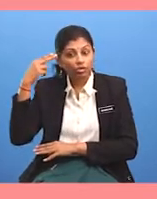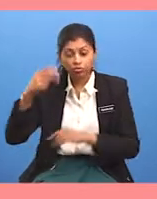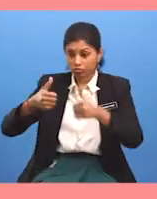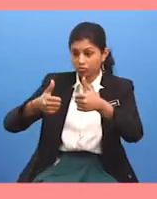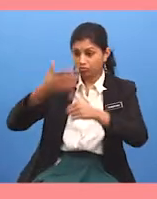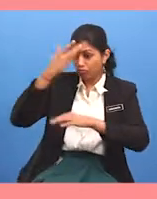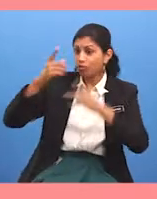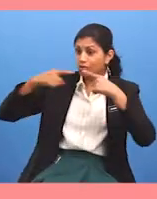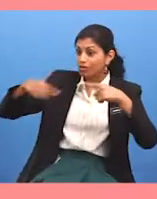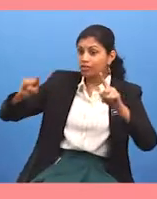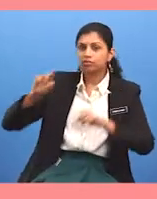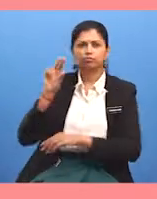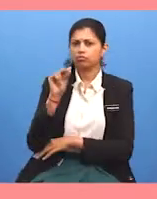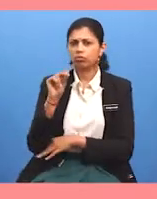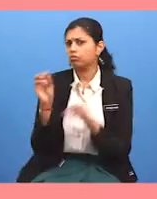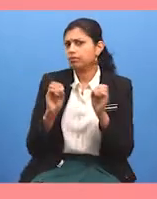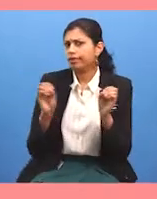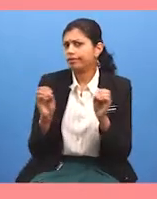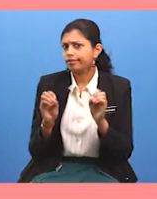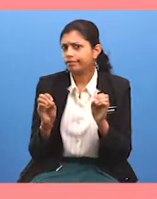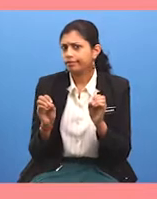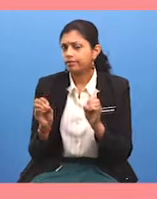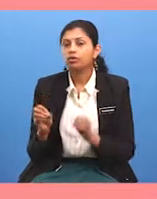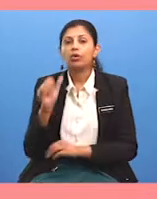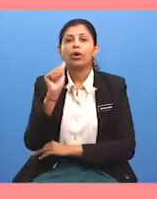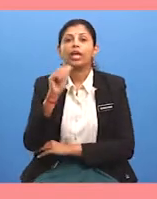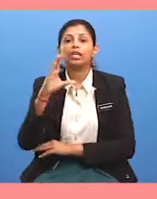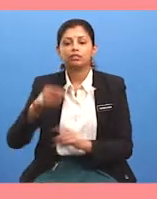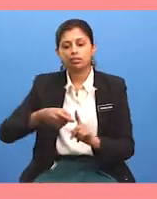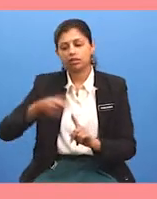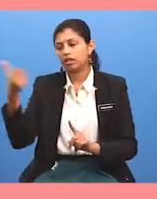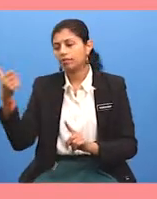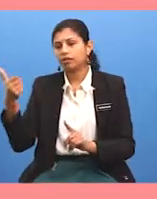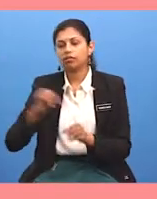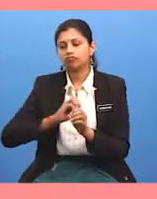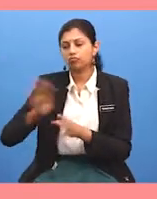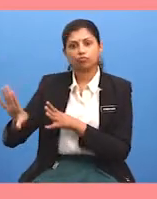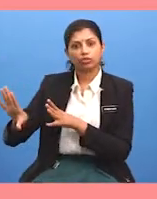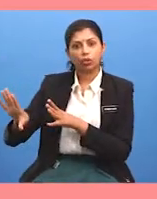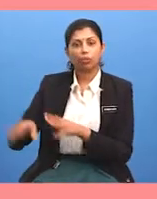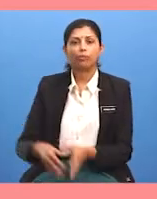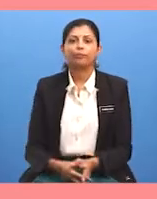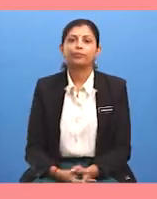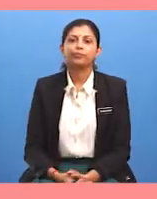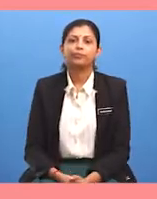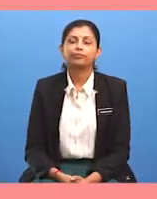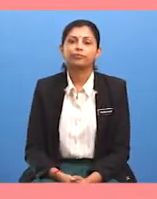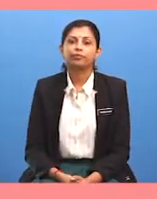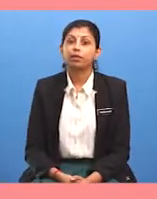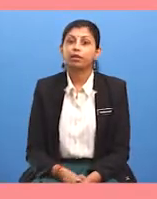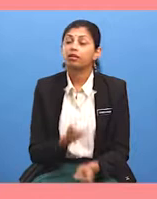C is also ruled out. The only option that is correct is option